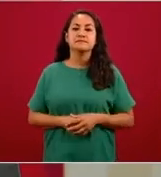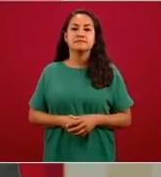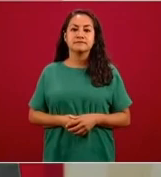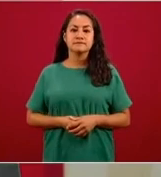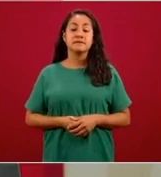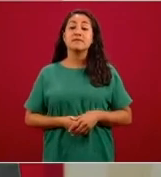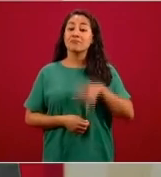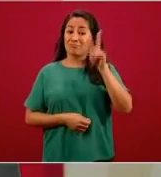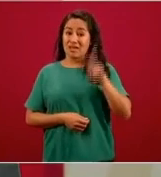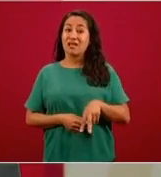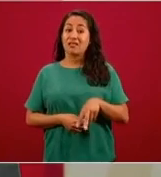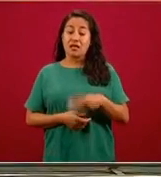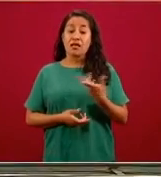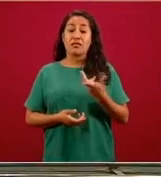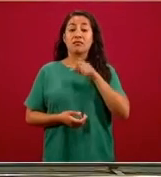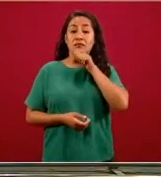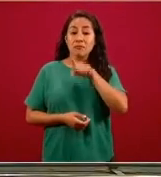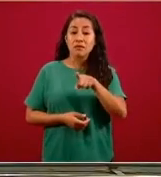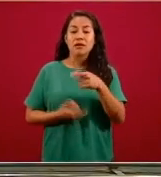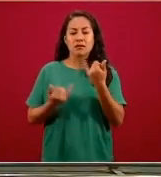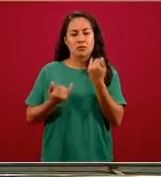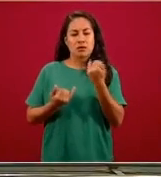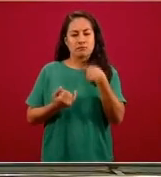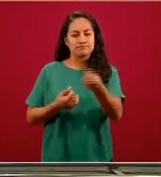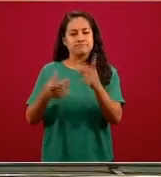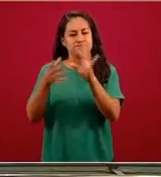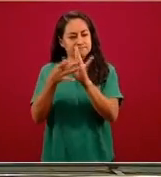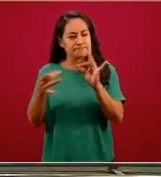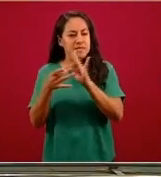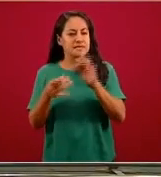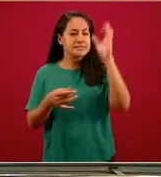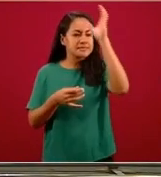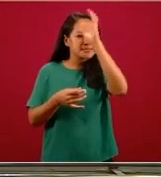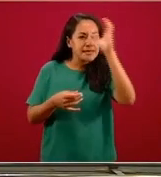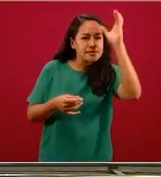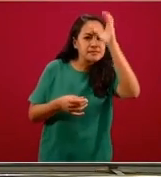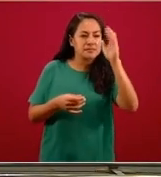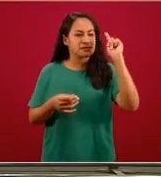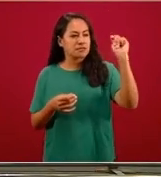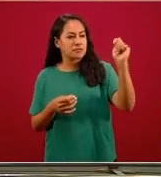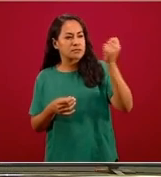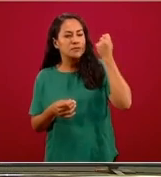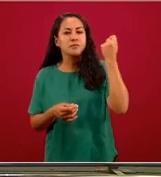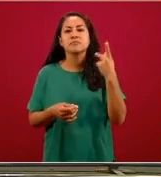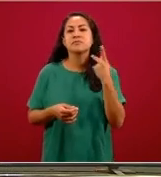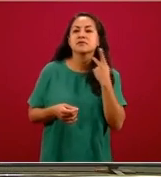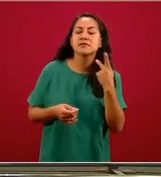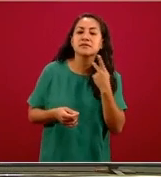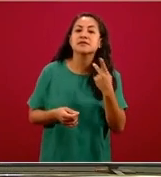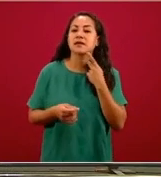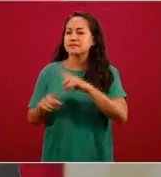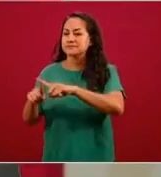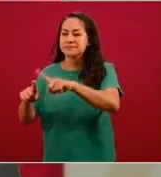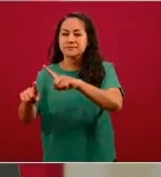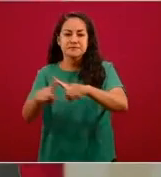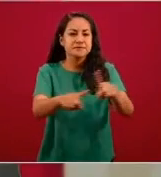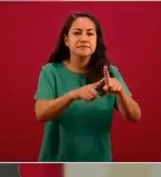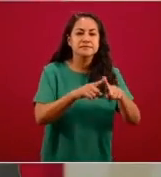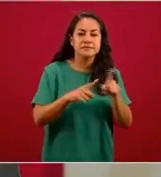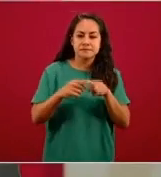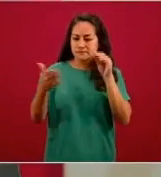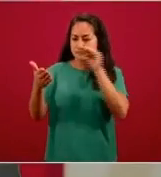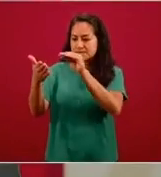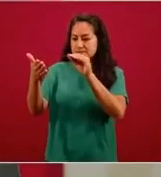really affecting this. When we look at technical and scientific evidence that backs up our